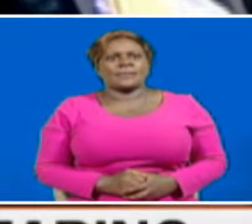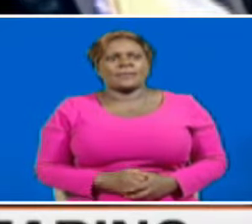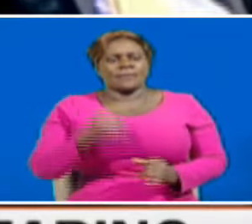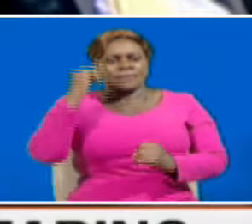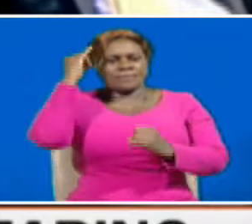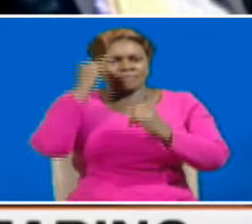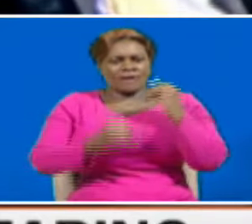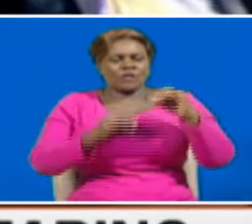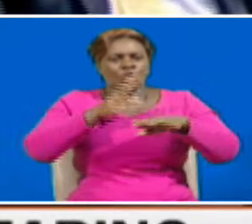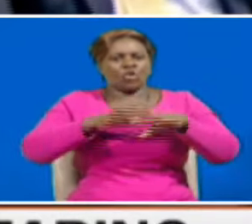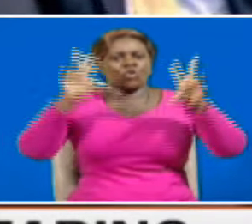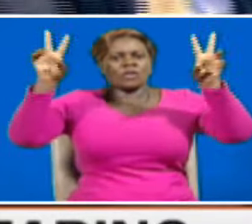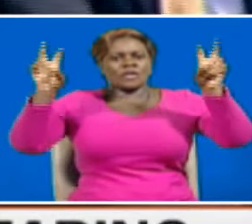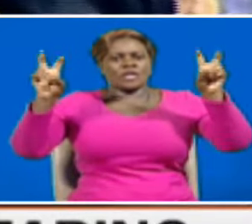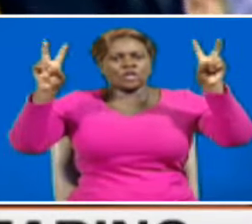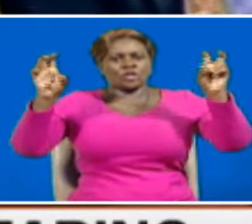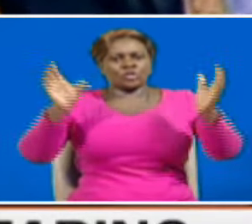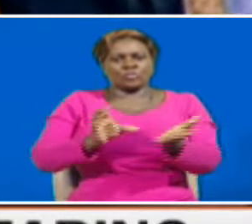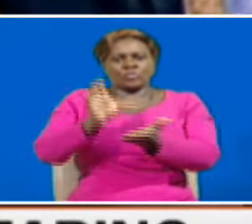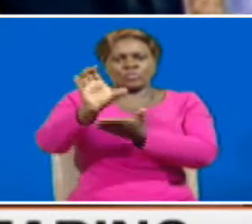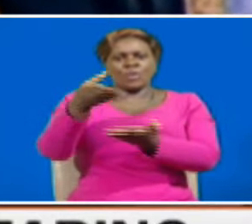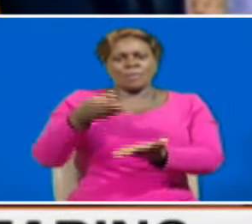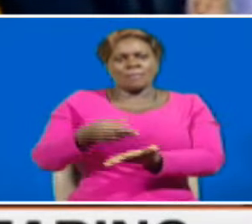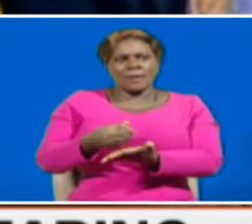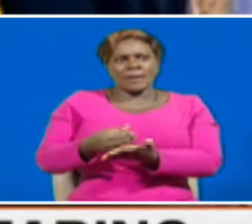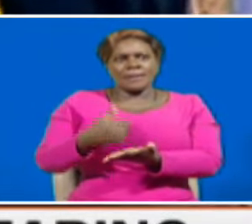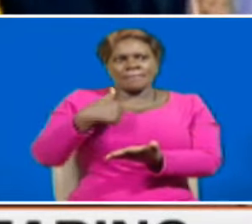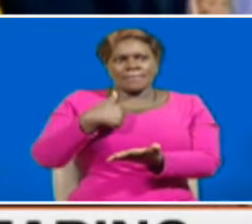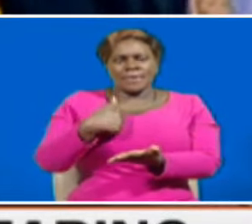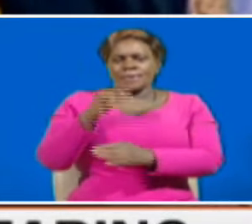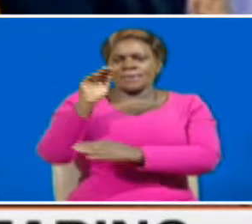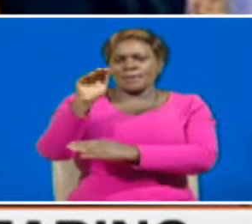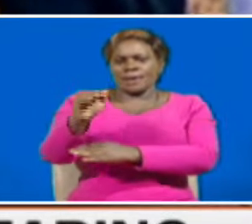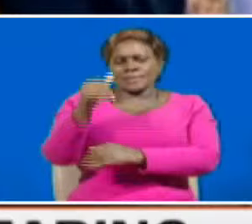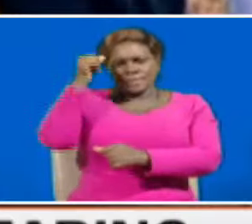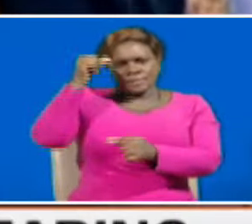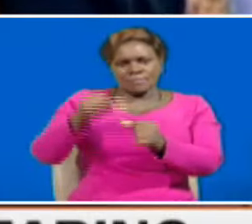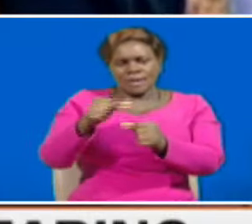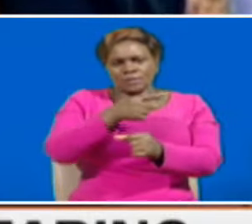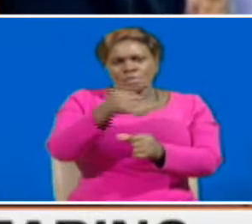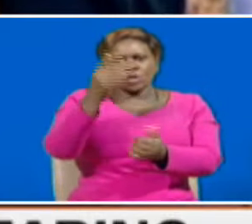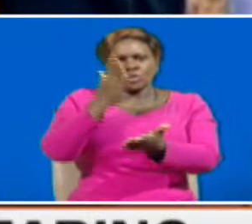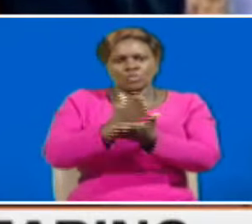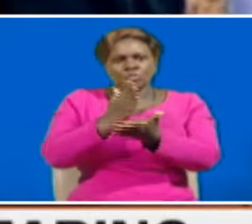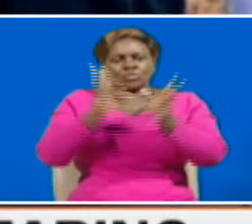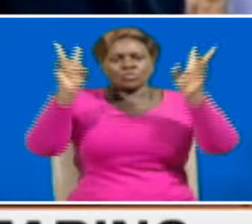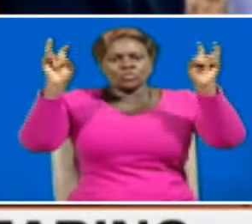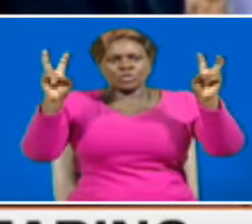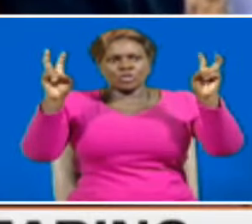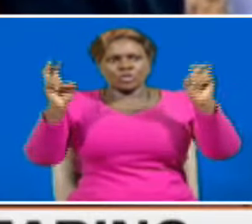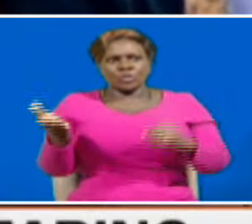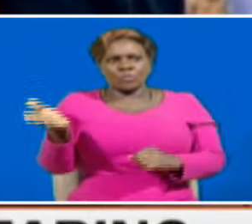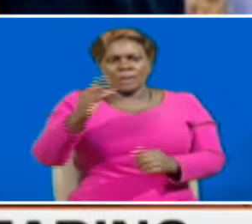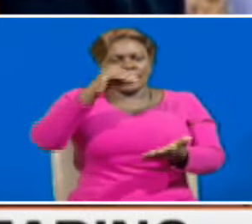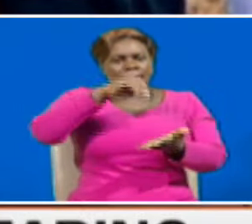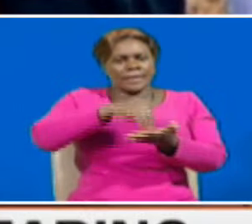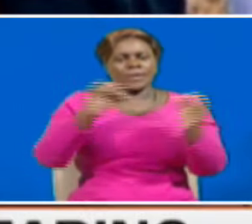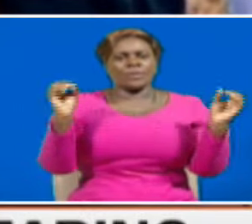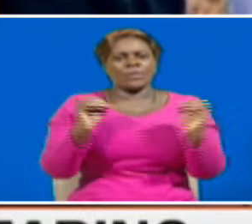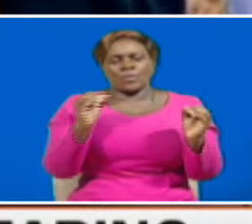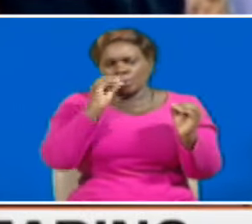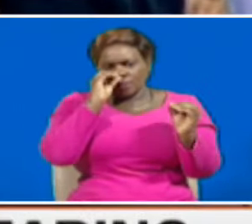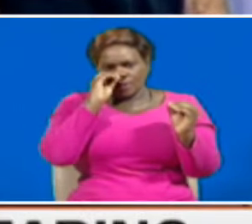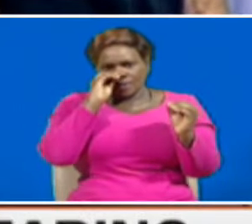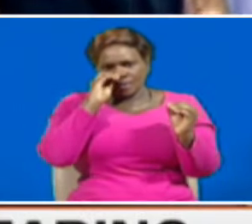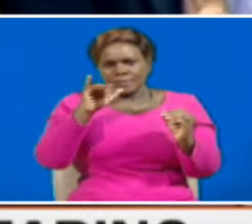Lastly, on that issue of bursaries and video, I pray to remind you that indeed those issues did not come back at the Assembly,